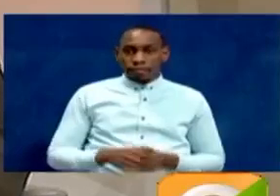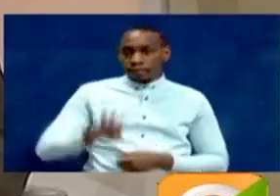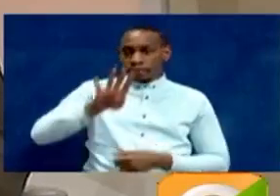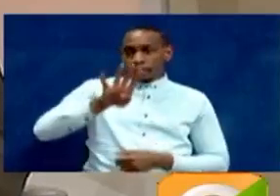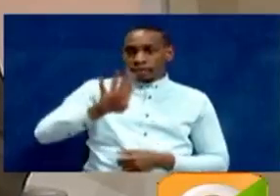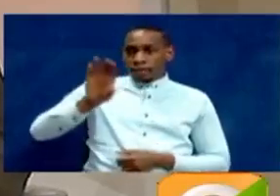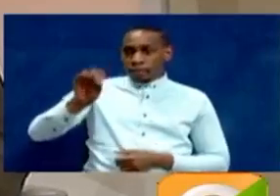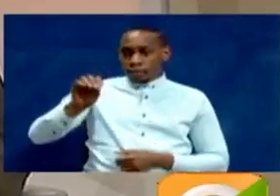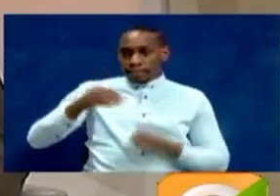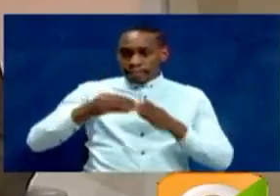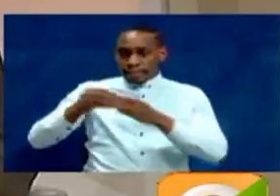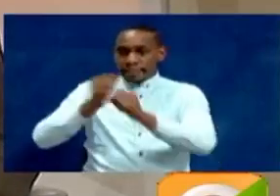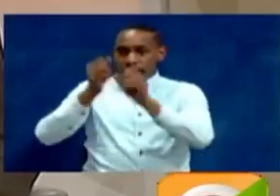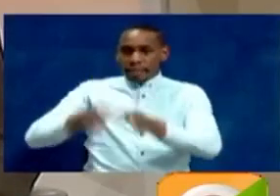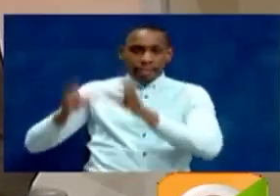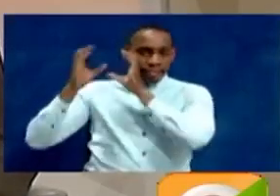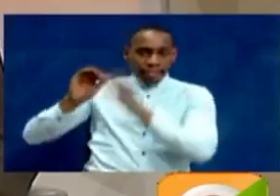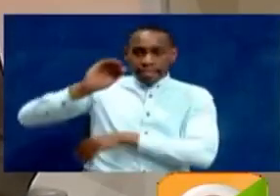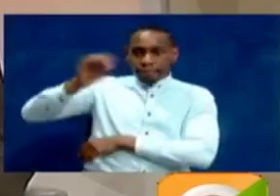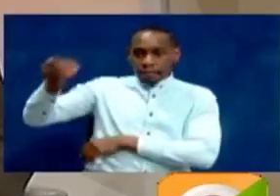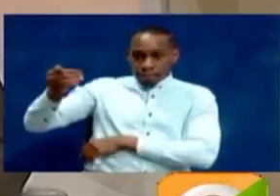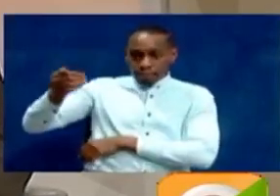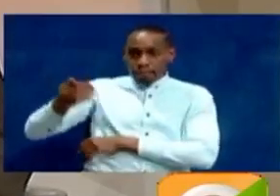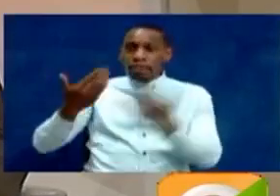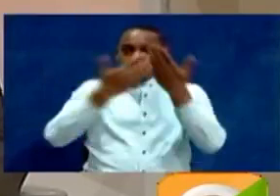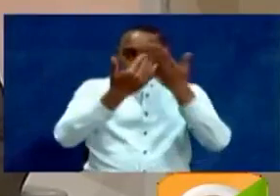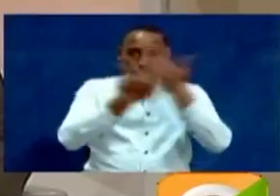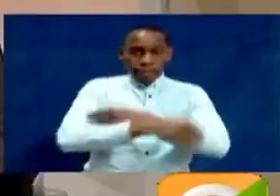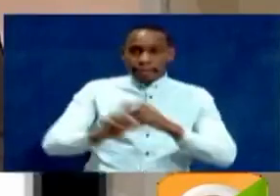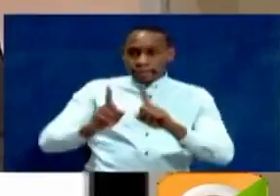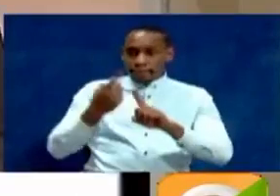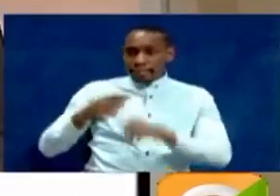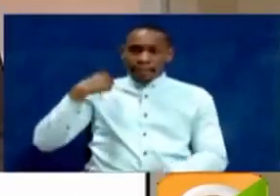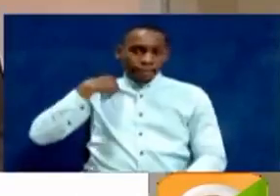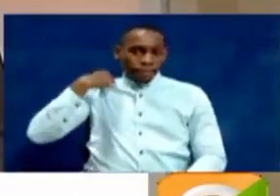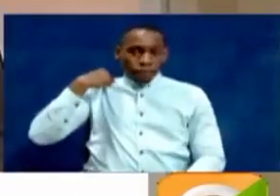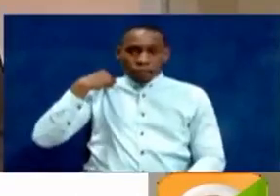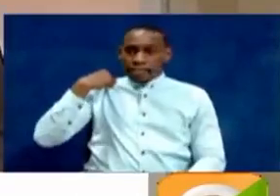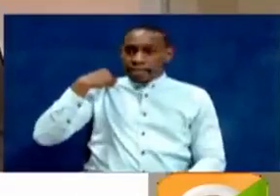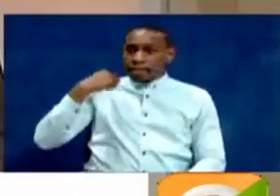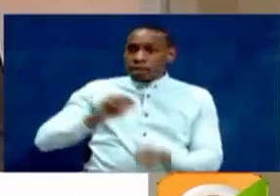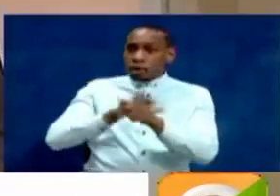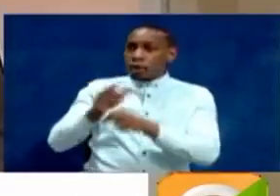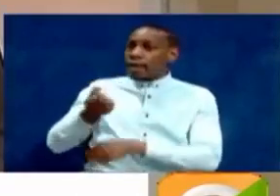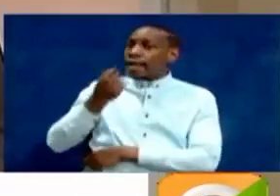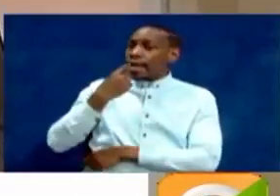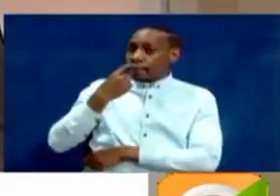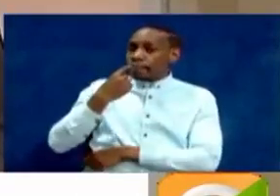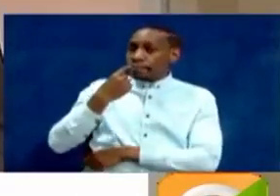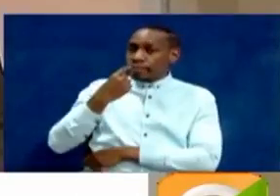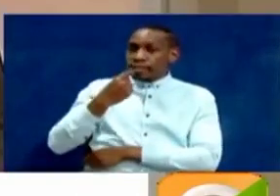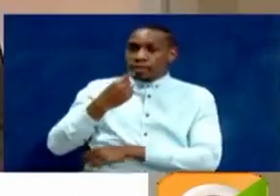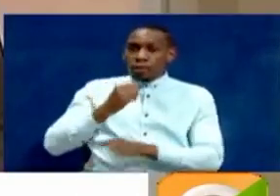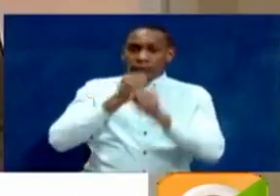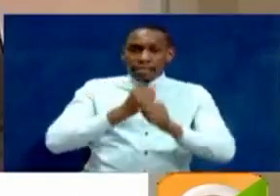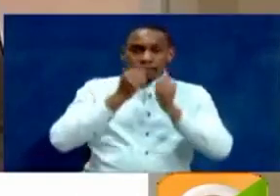40 frontline workers in Kilifi County are tonight the first volunteers to receive a COVID-19 vaccine